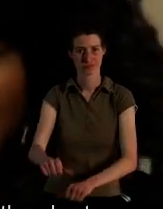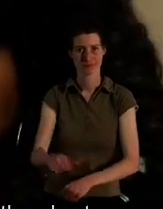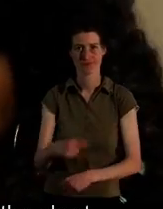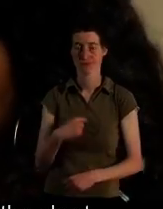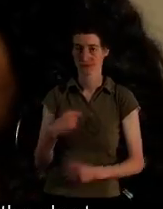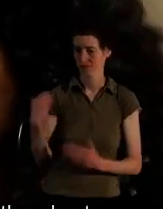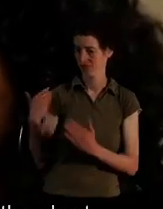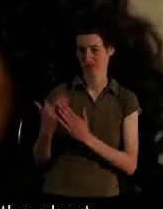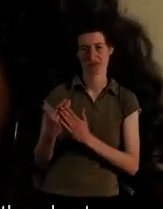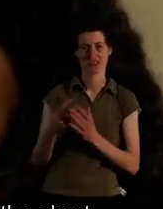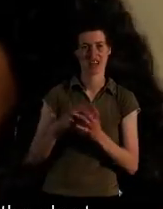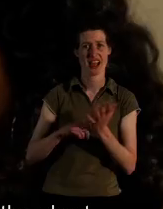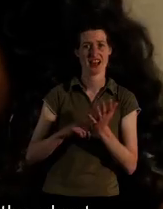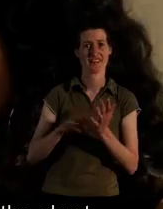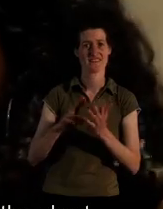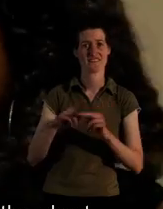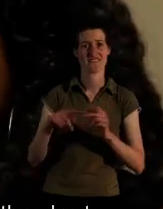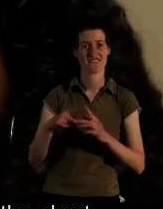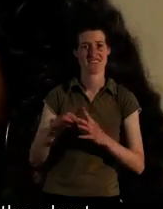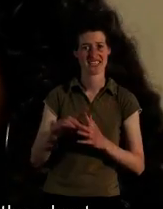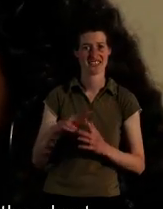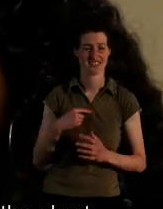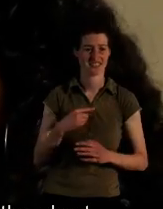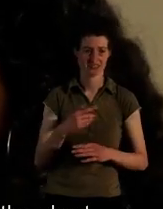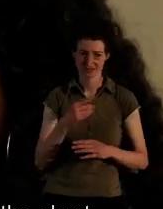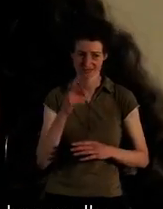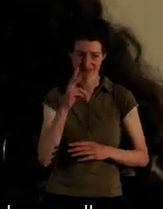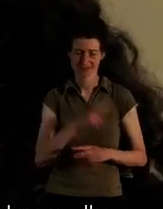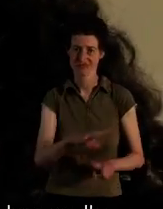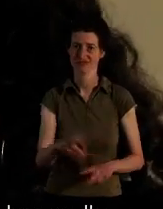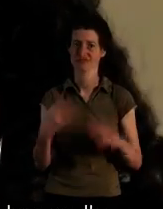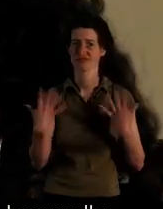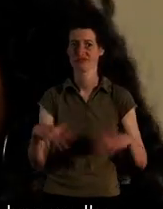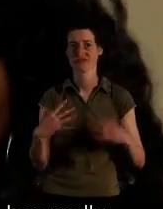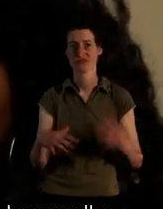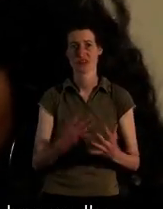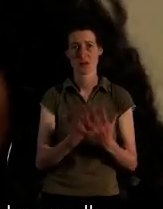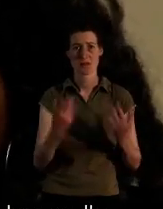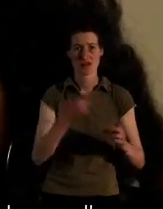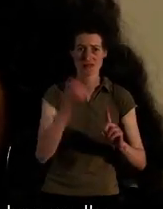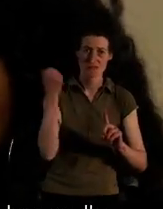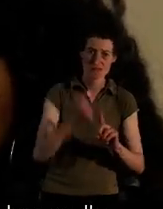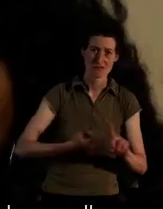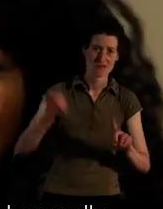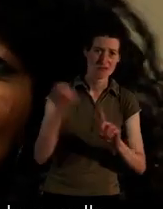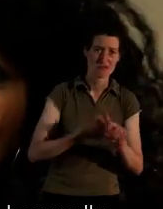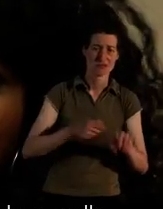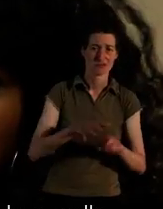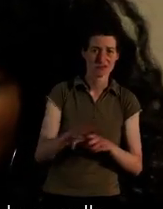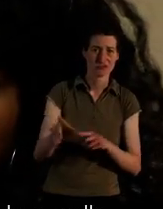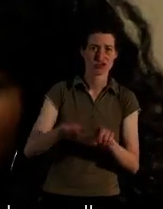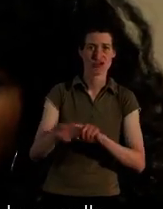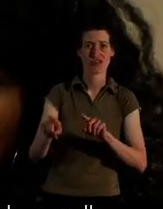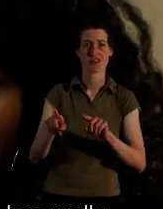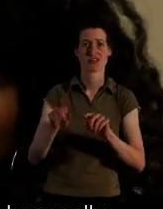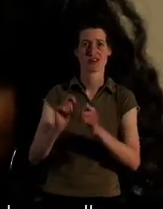it's implemented. In the short time that I have been at ALFI, I have witnessed how much the organization has really tried